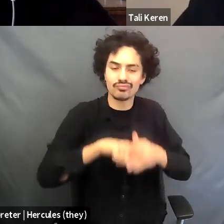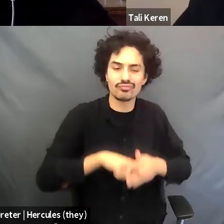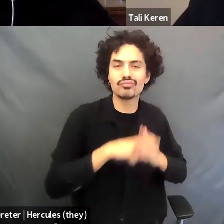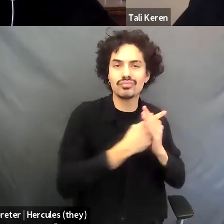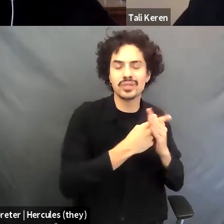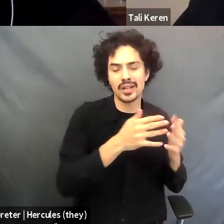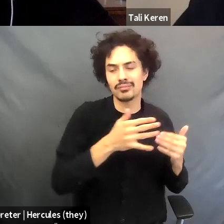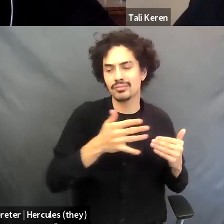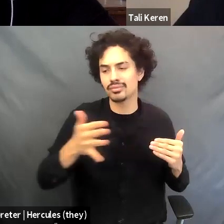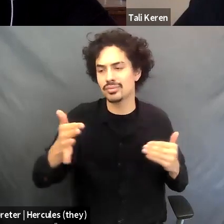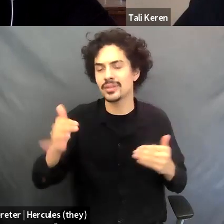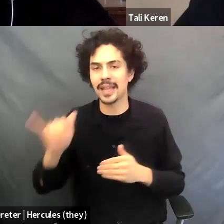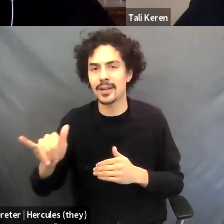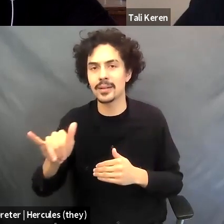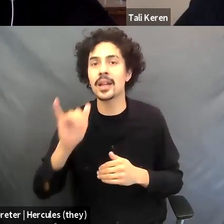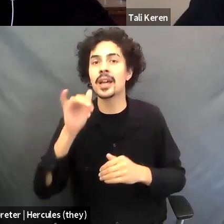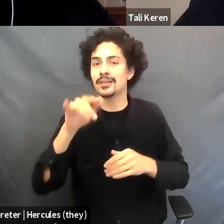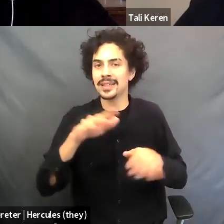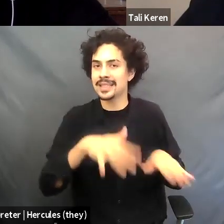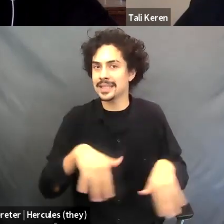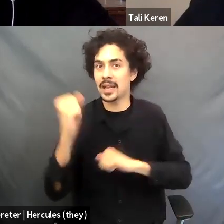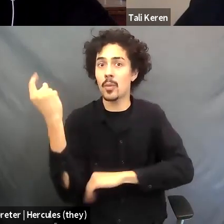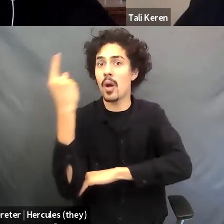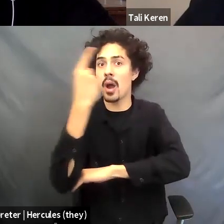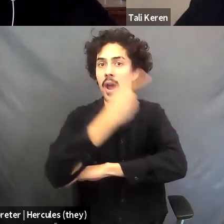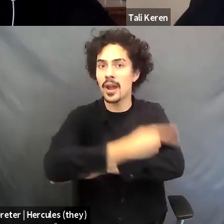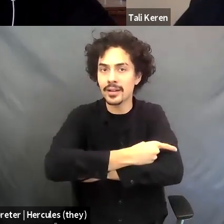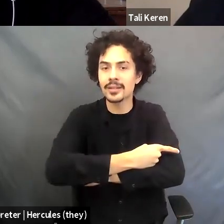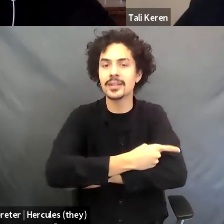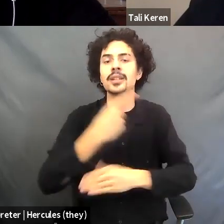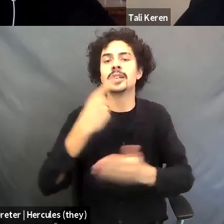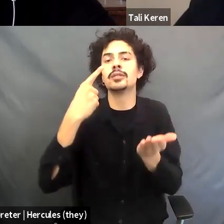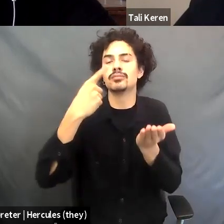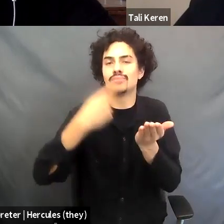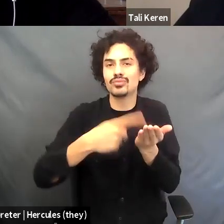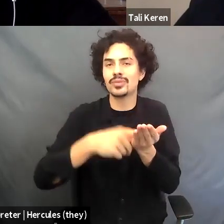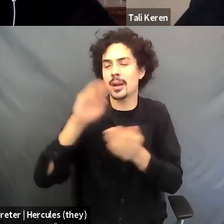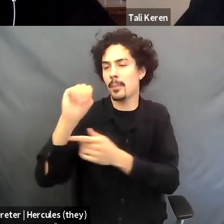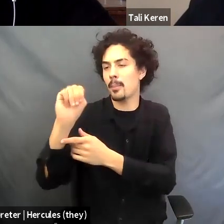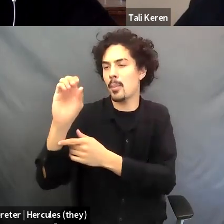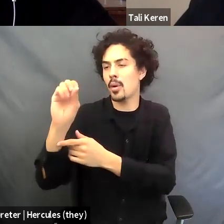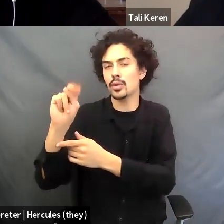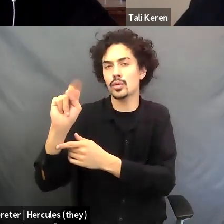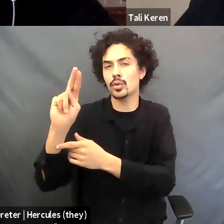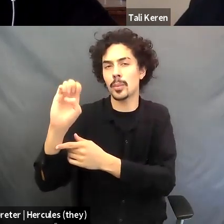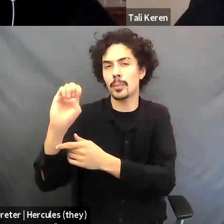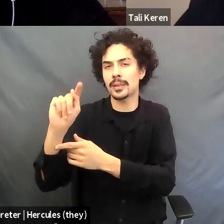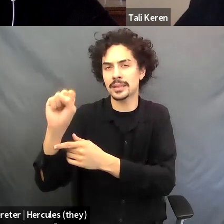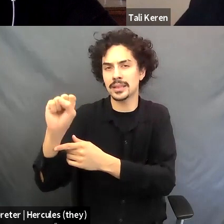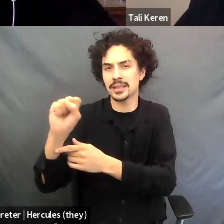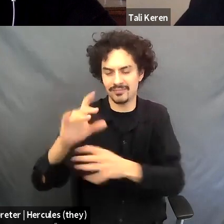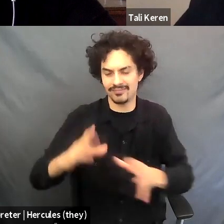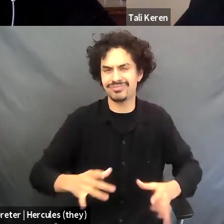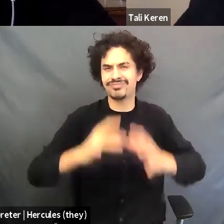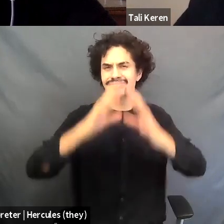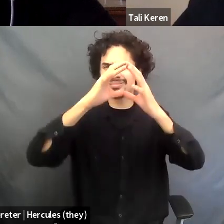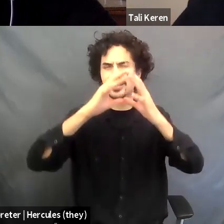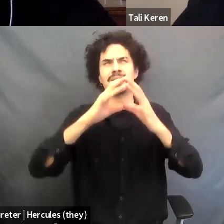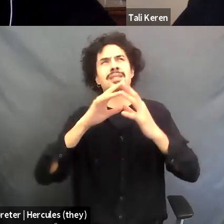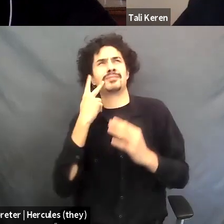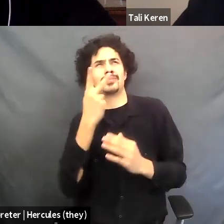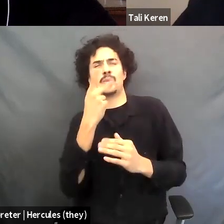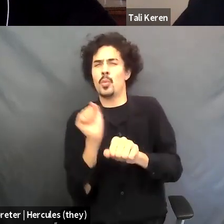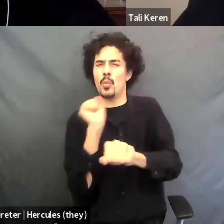the course of a day, the film depicts a field of cracked and decaying presidential monuments and the manual labor that takes place around them.